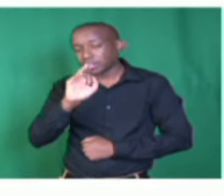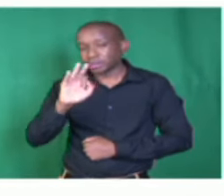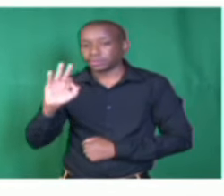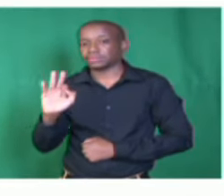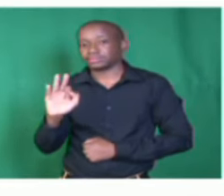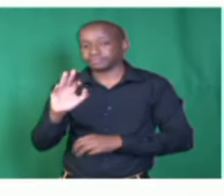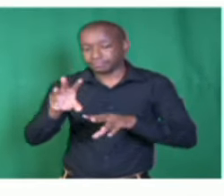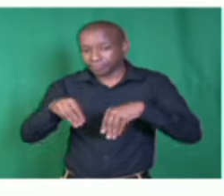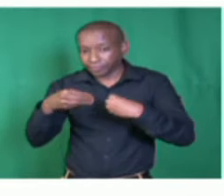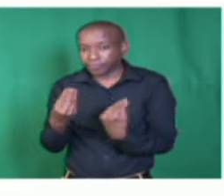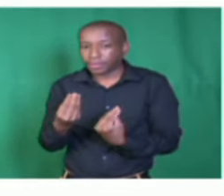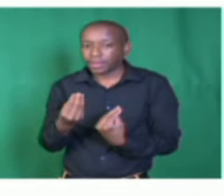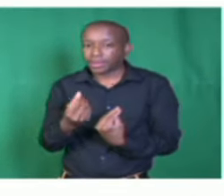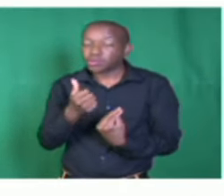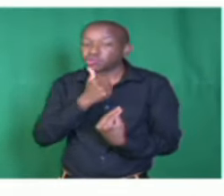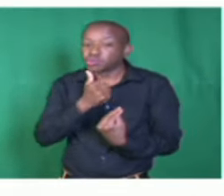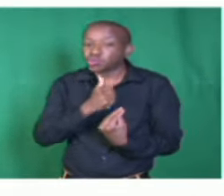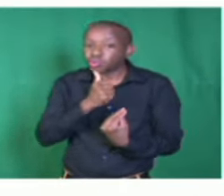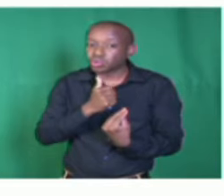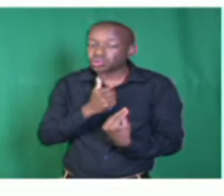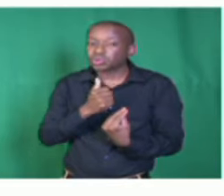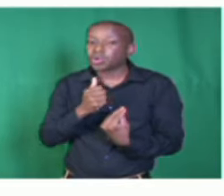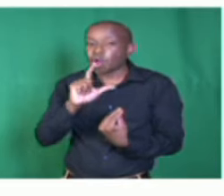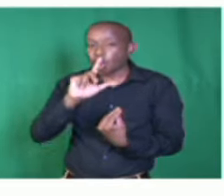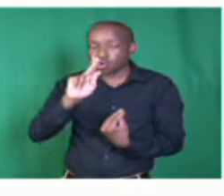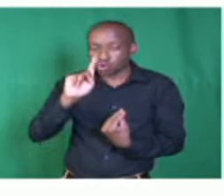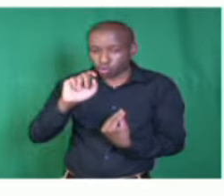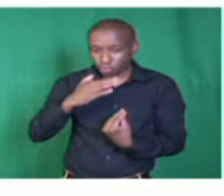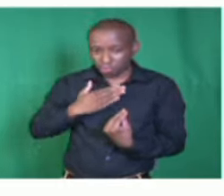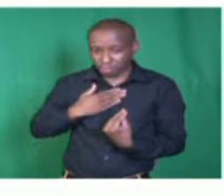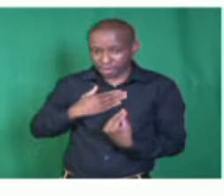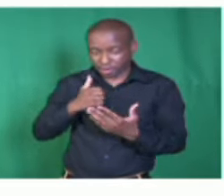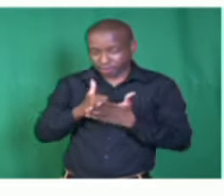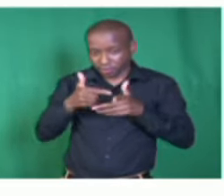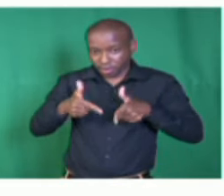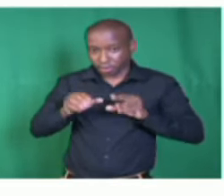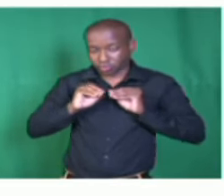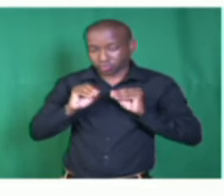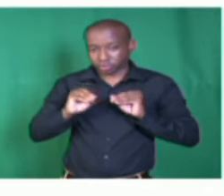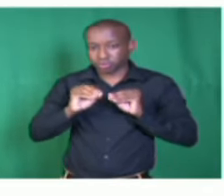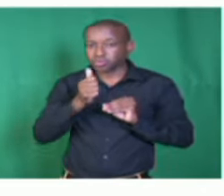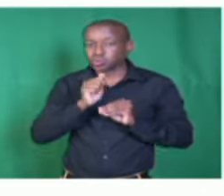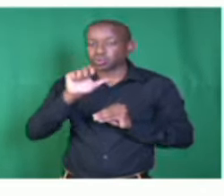23 to 33. I have used the book of Luke for my lesson.